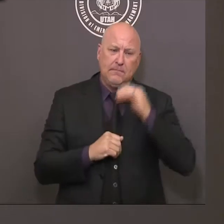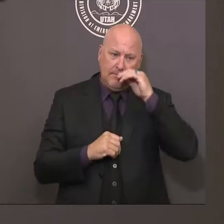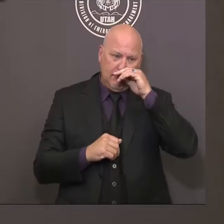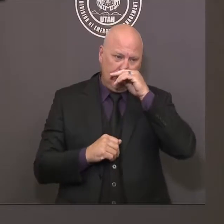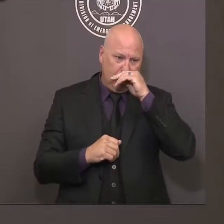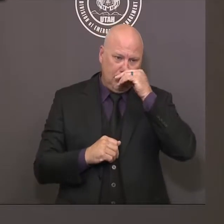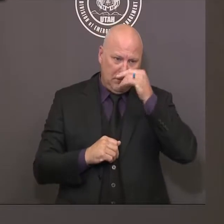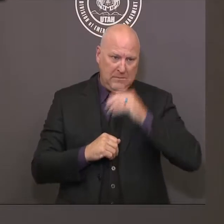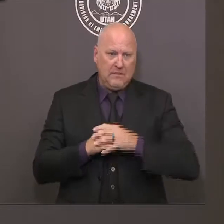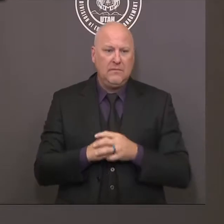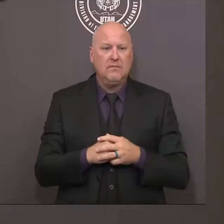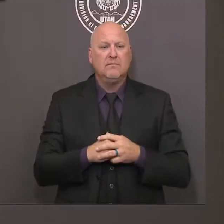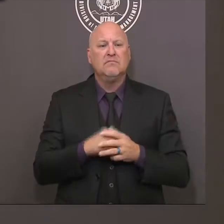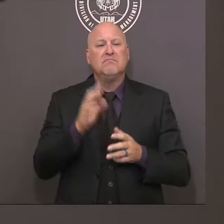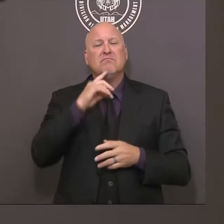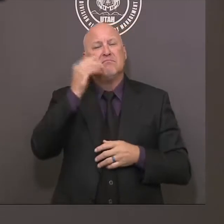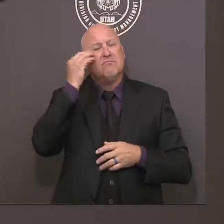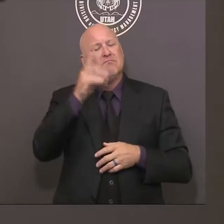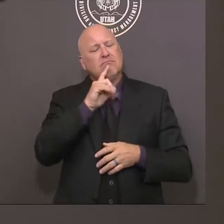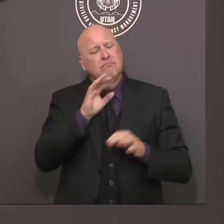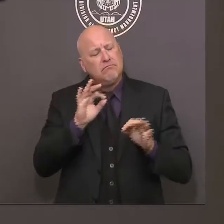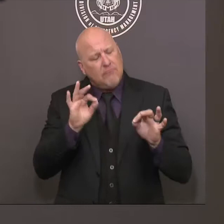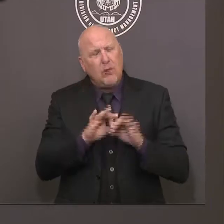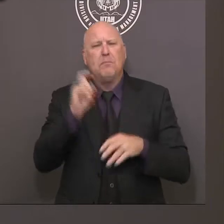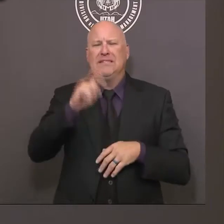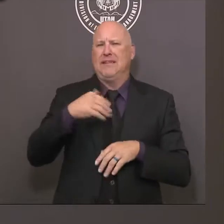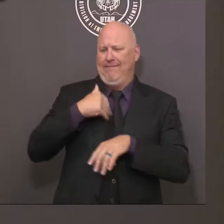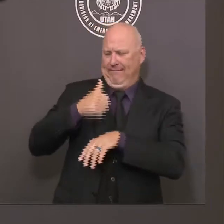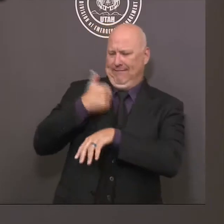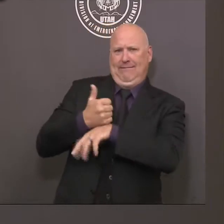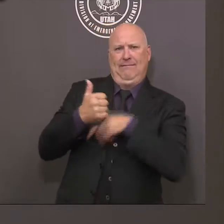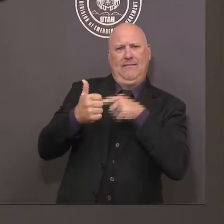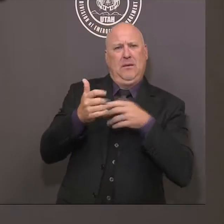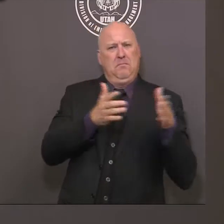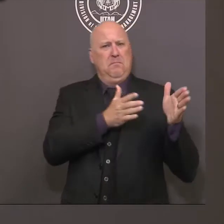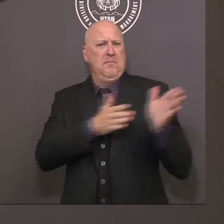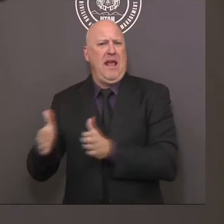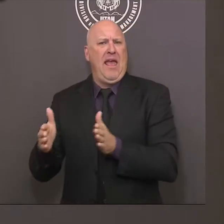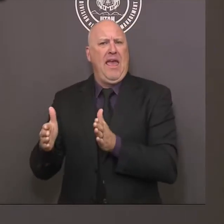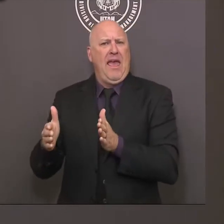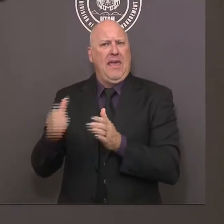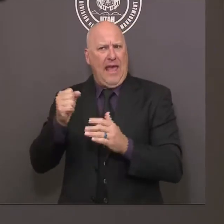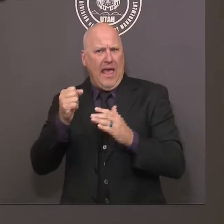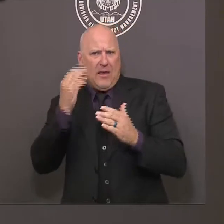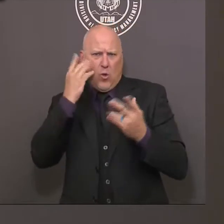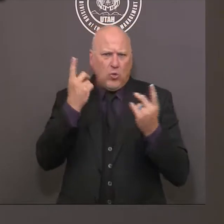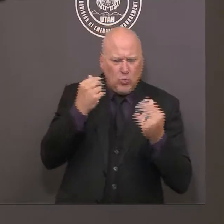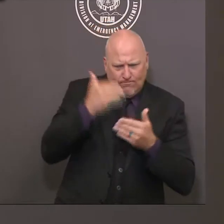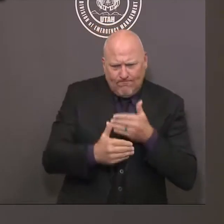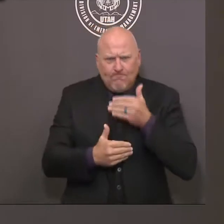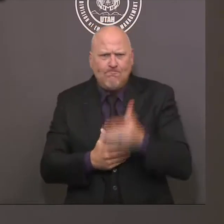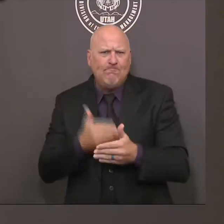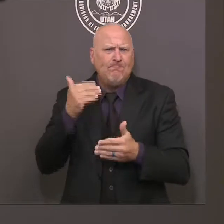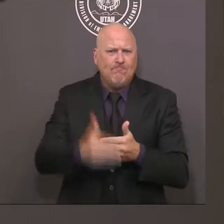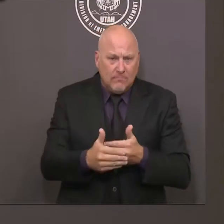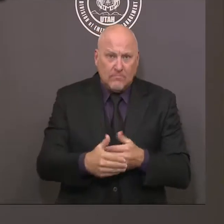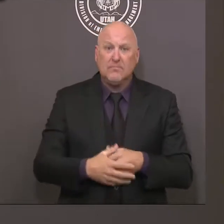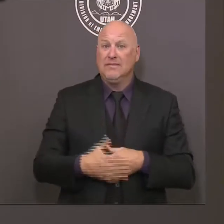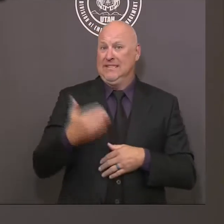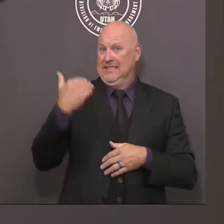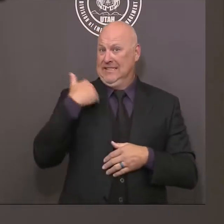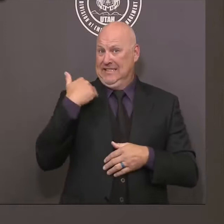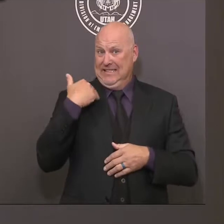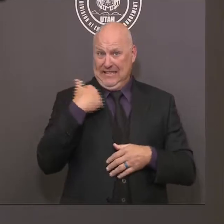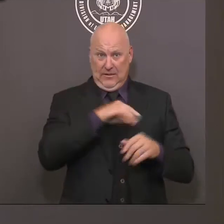we got into this downturn, this recession caused by the coronavirus pandemic, we've had the challenge